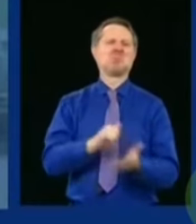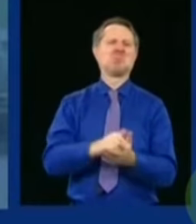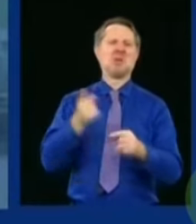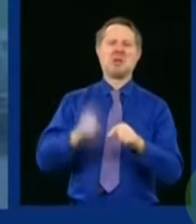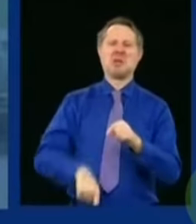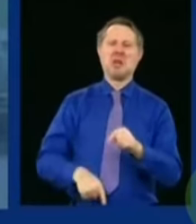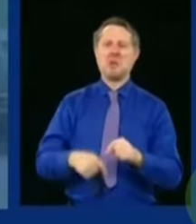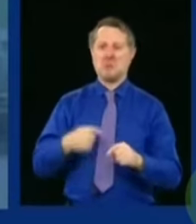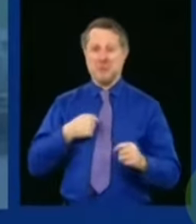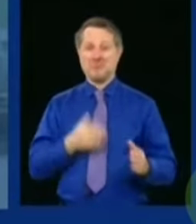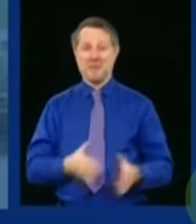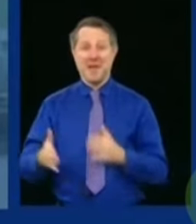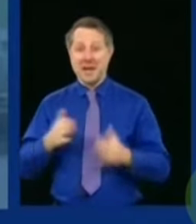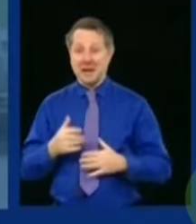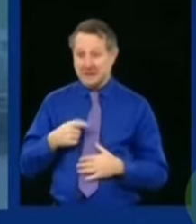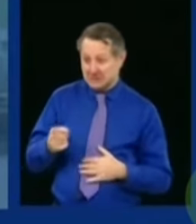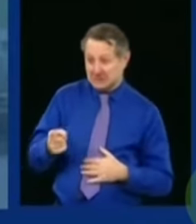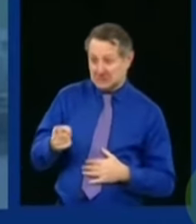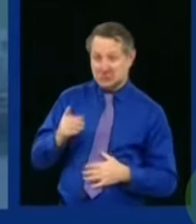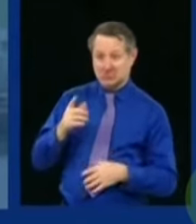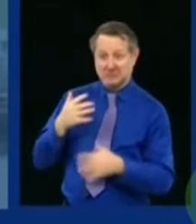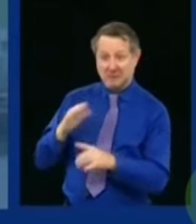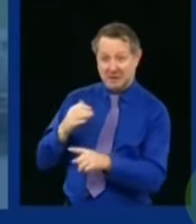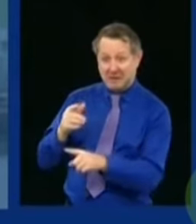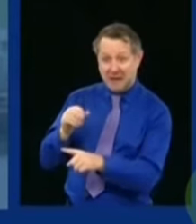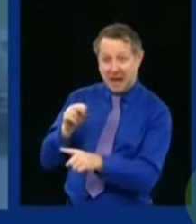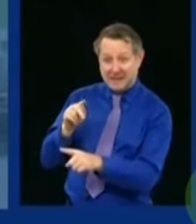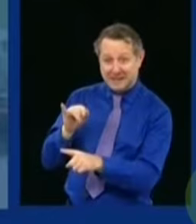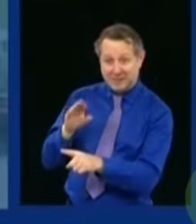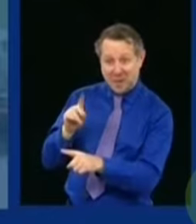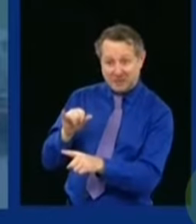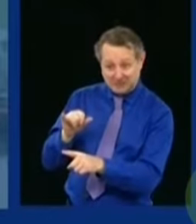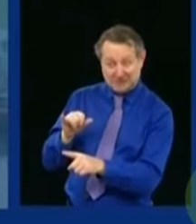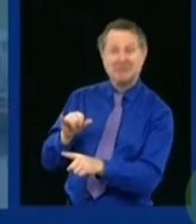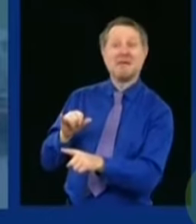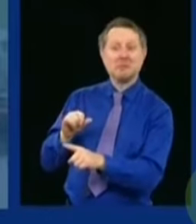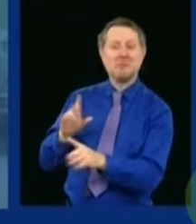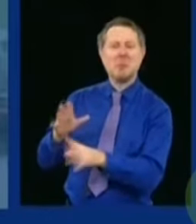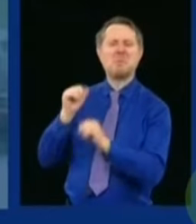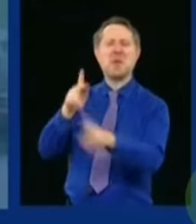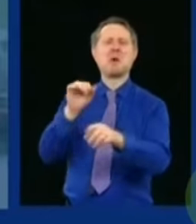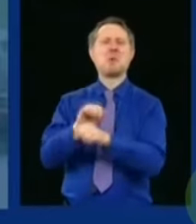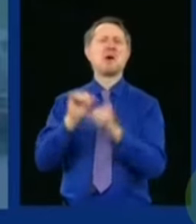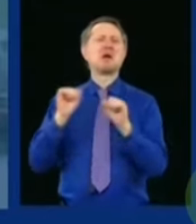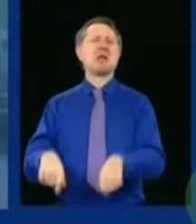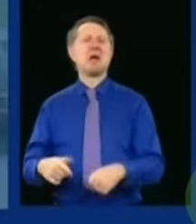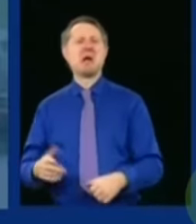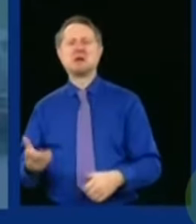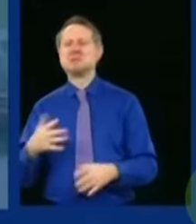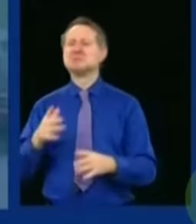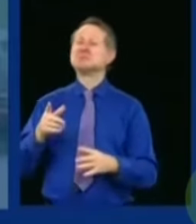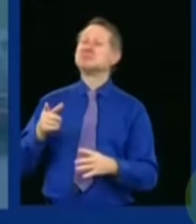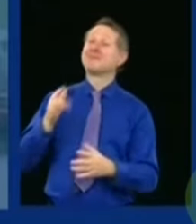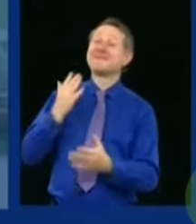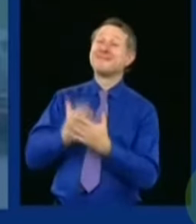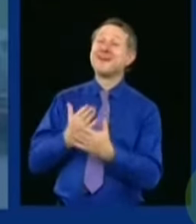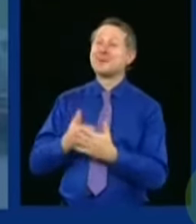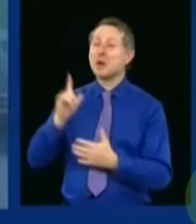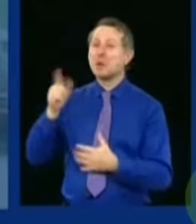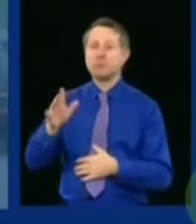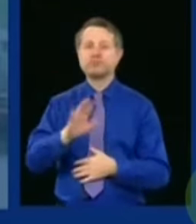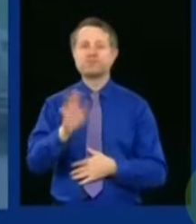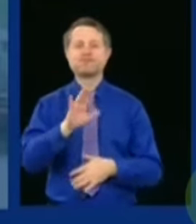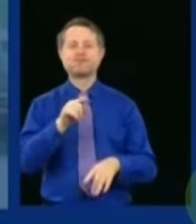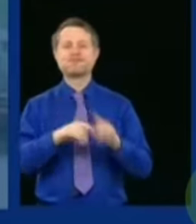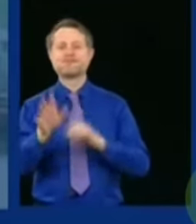the antibodies, they could go back to work because they were immune. Then the facts changed. You know what? Maybe they're not immune, or maybe they're only a